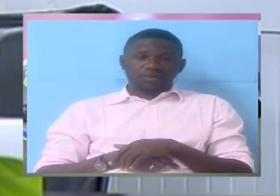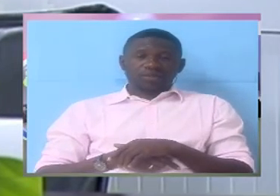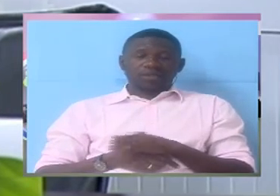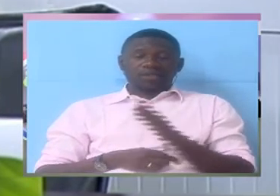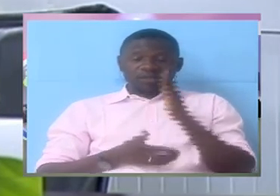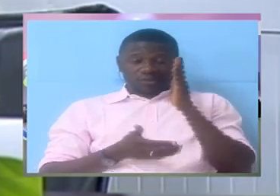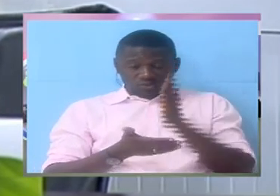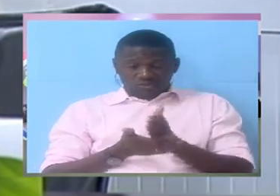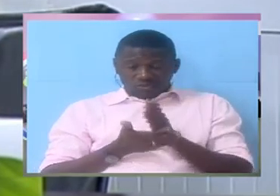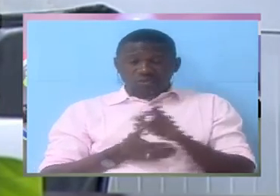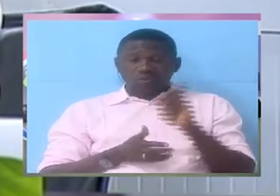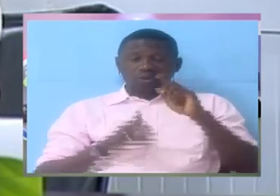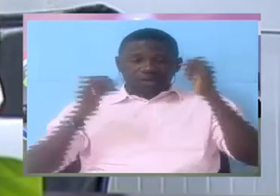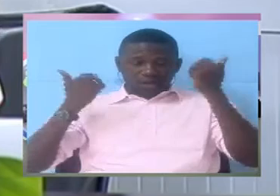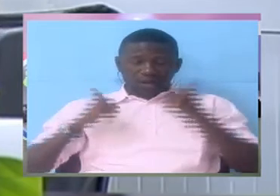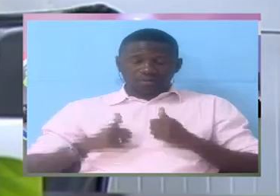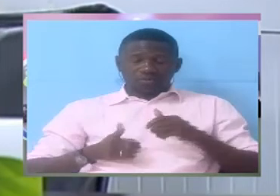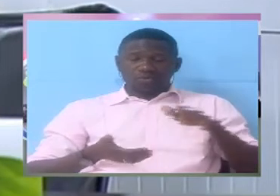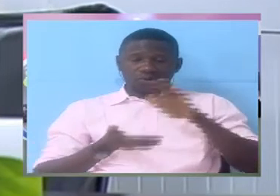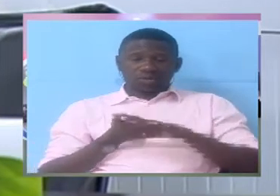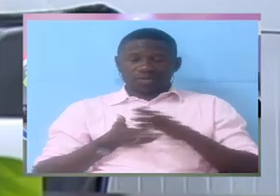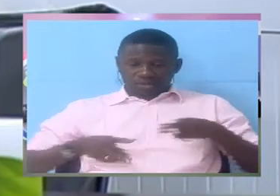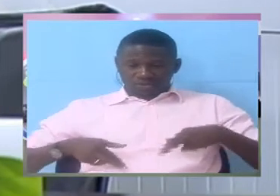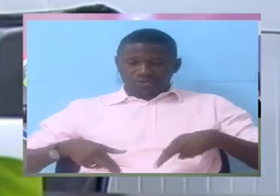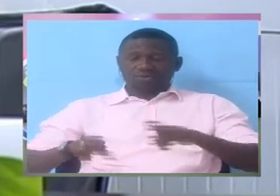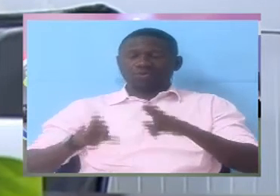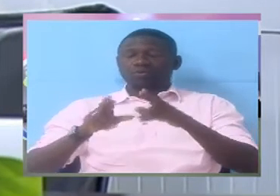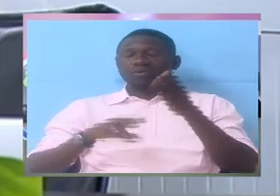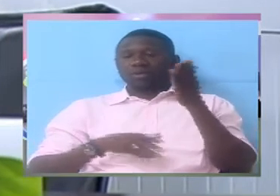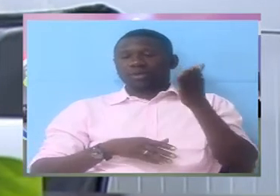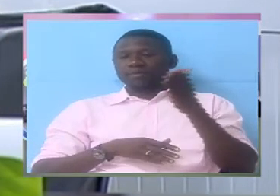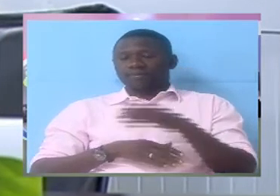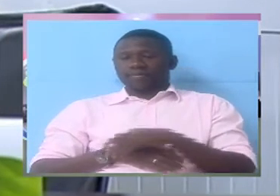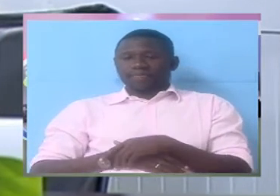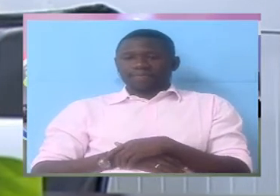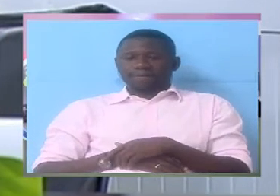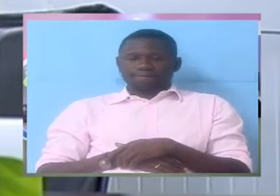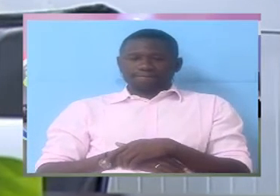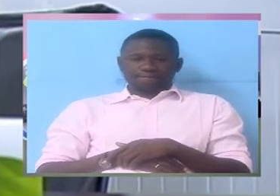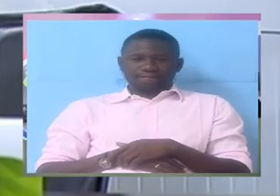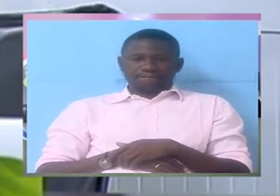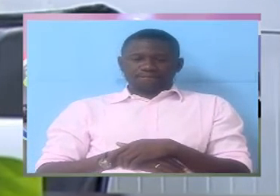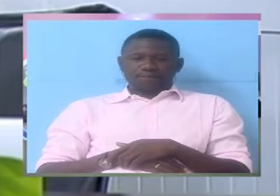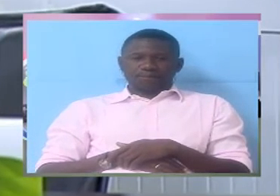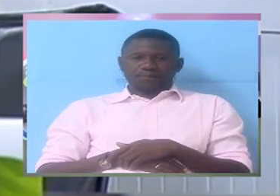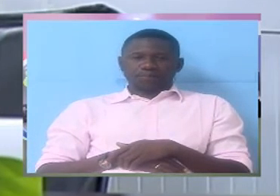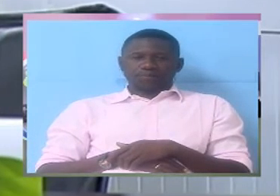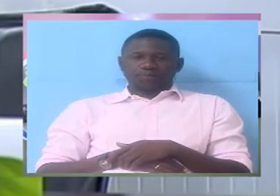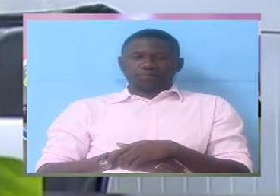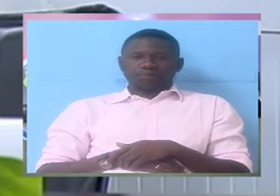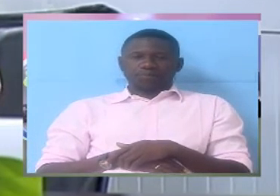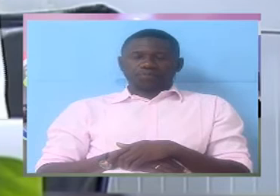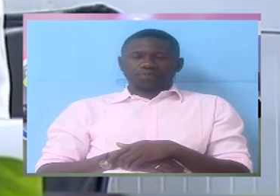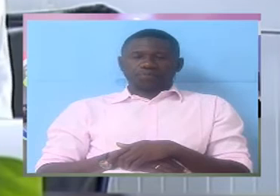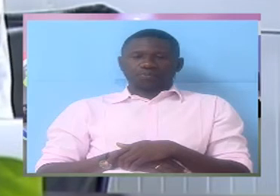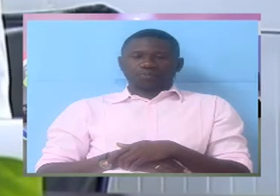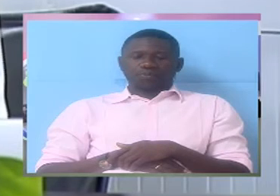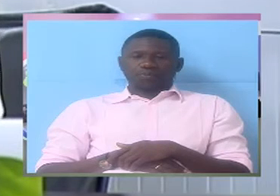Exactly what is happening on that highway. Mukuo membe keka wosilo kang isabe banke no ite yenne.